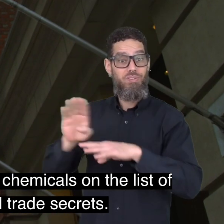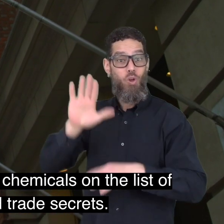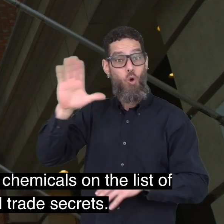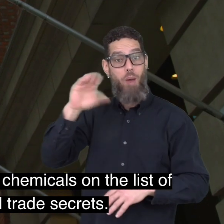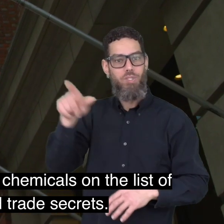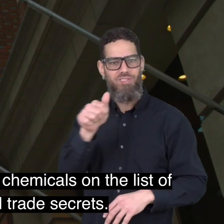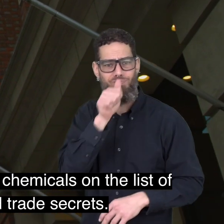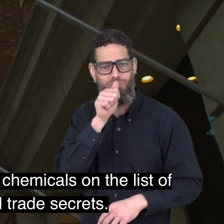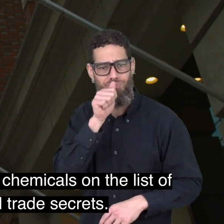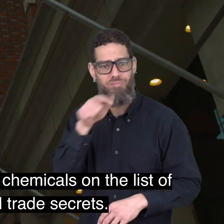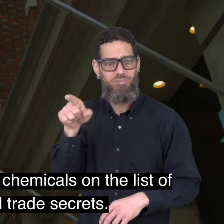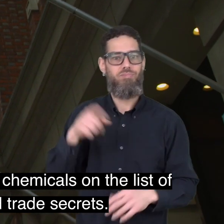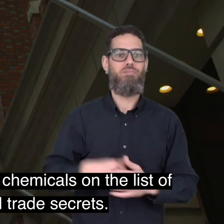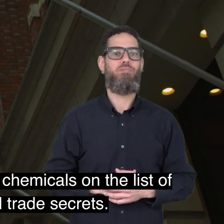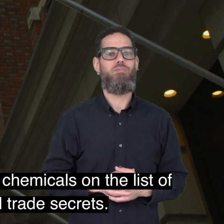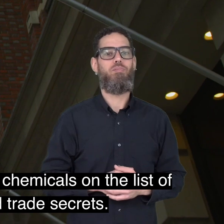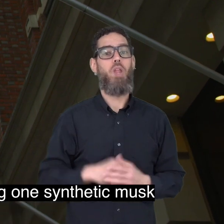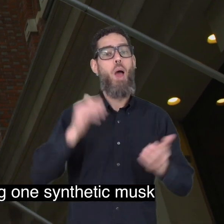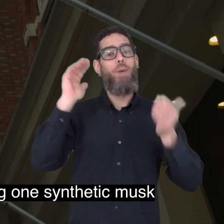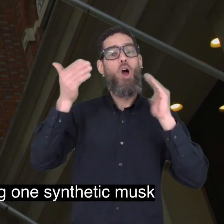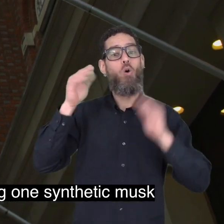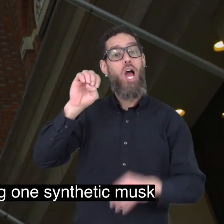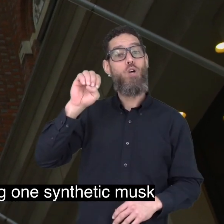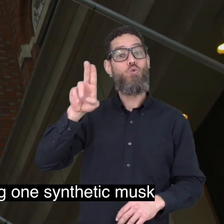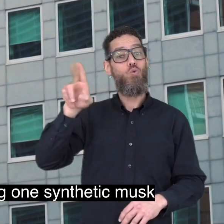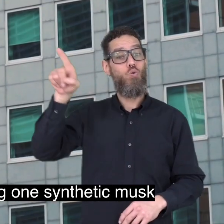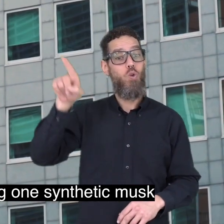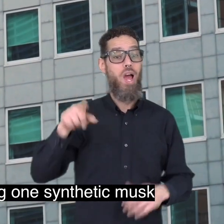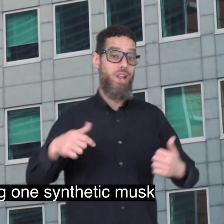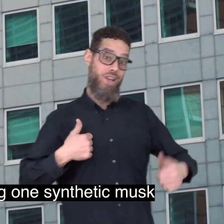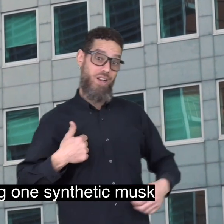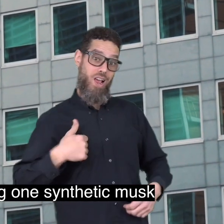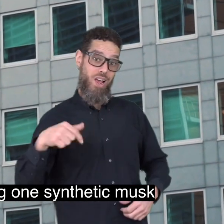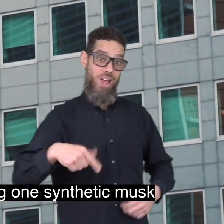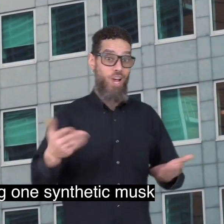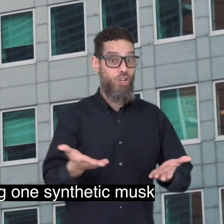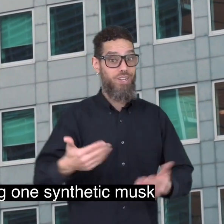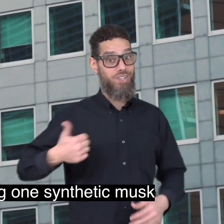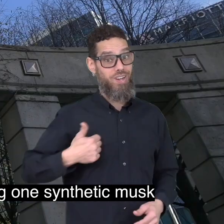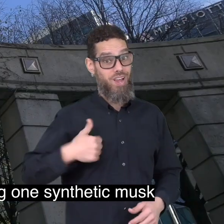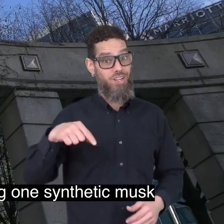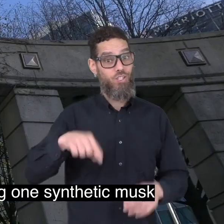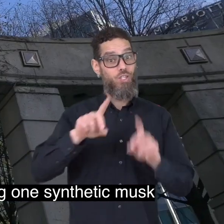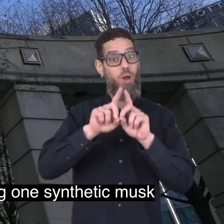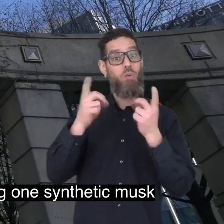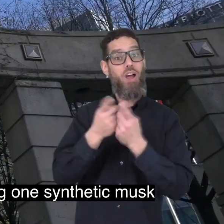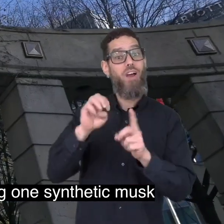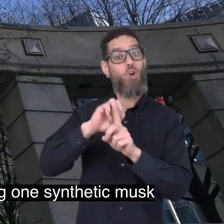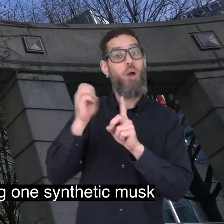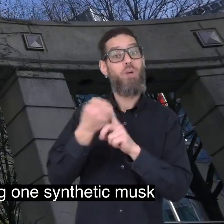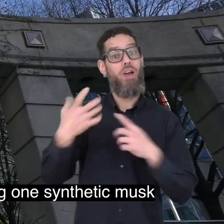Let's take a look at the current regulatory status of fragrance ingredients in Canada and the European Union. In